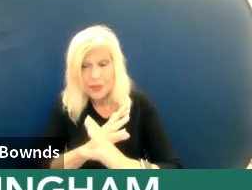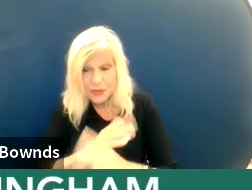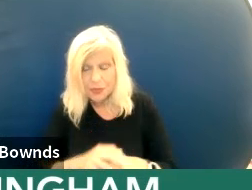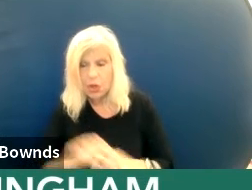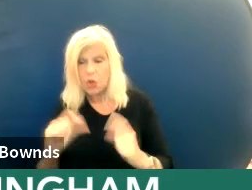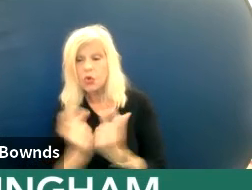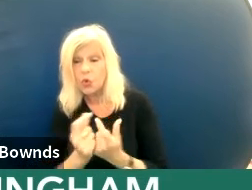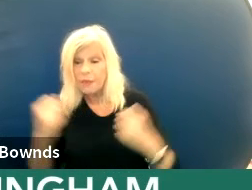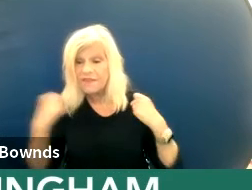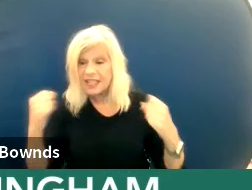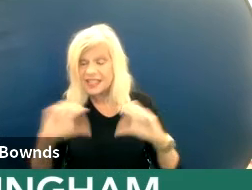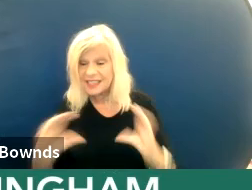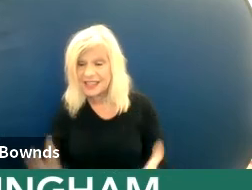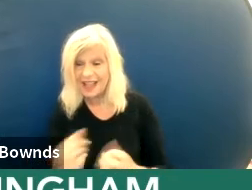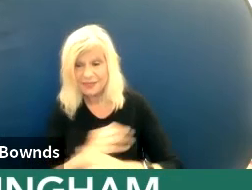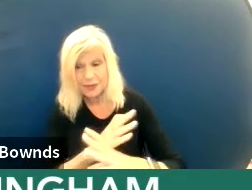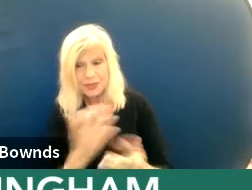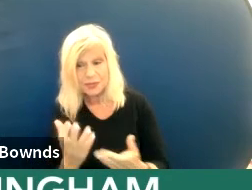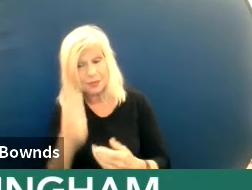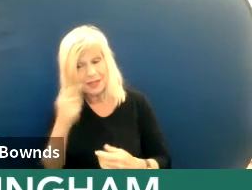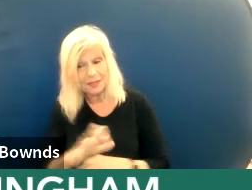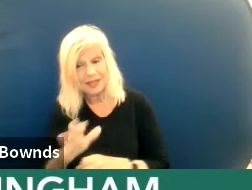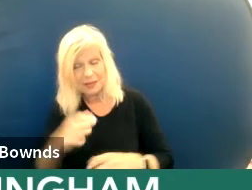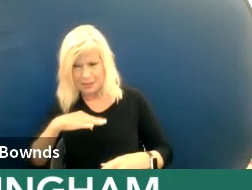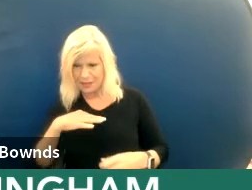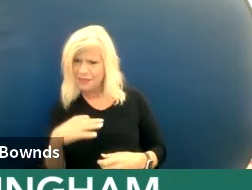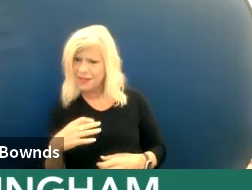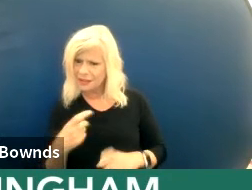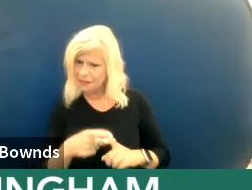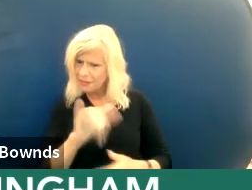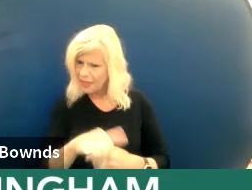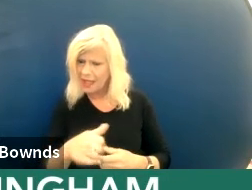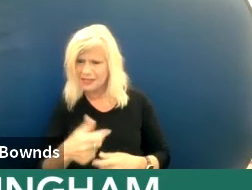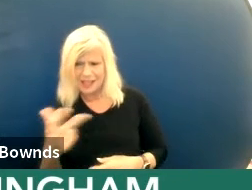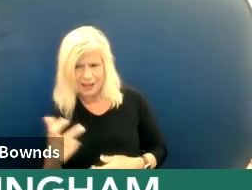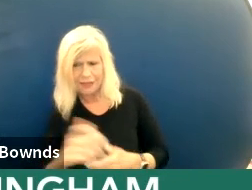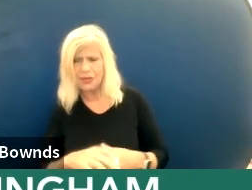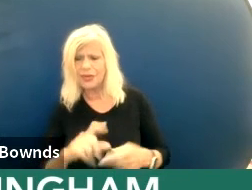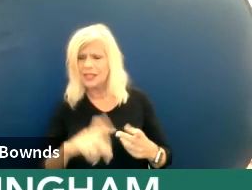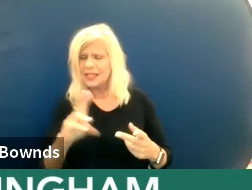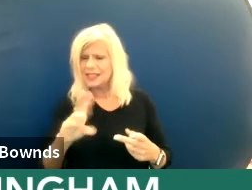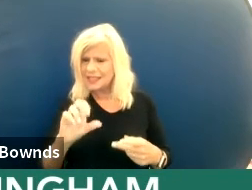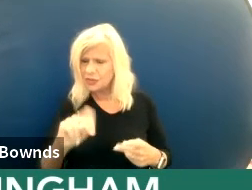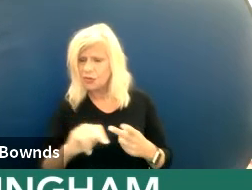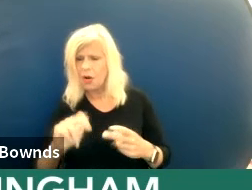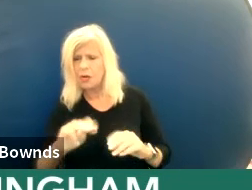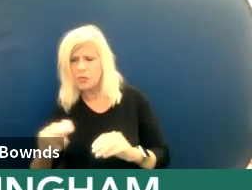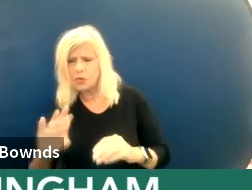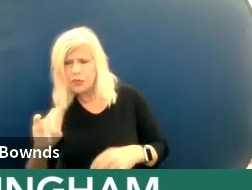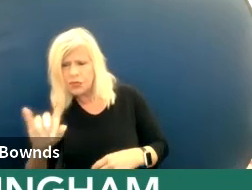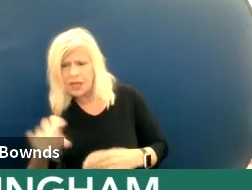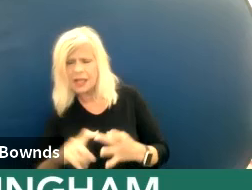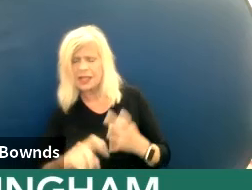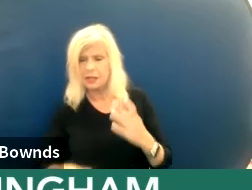fitness classes because of the pandemic. There have been several that have popped up: Sit Strong, Kakana, Move United, to name a few.